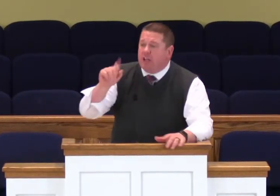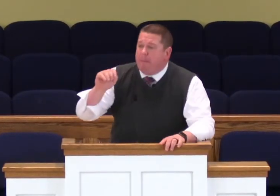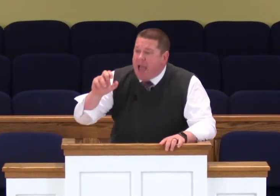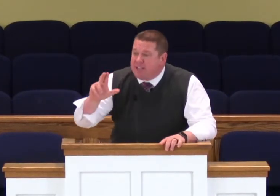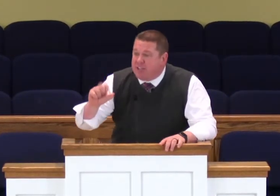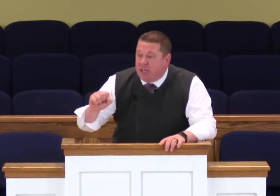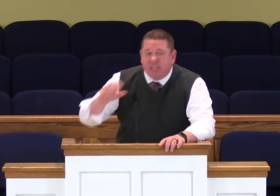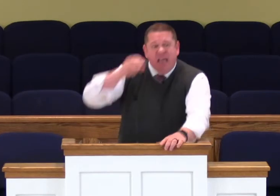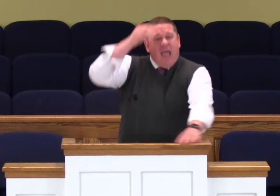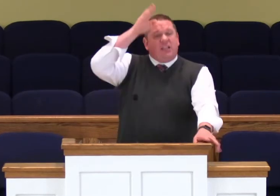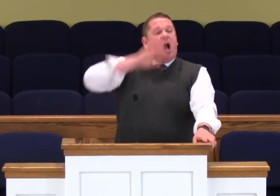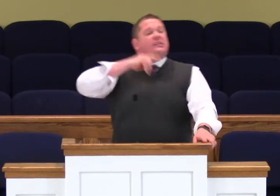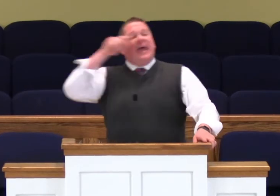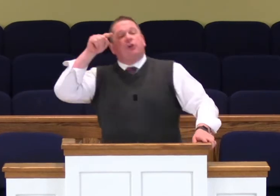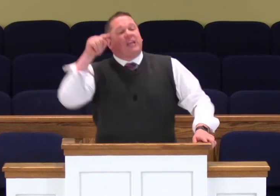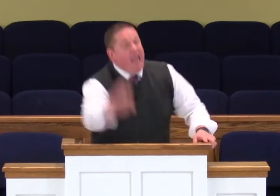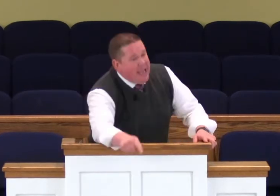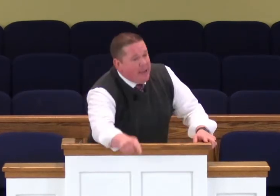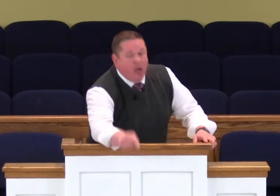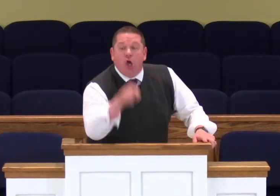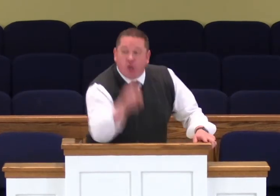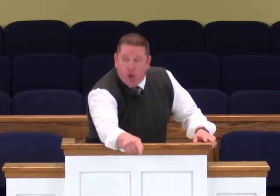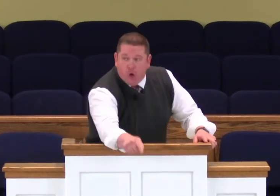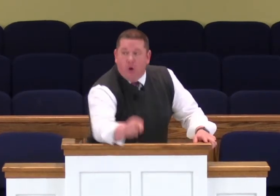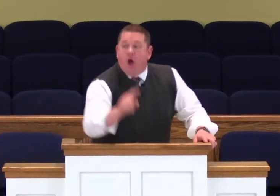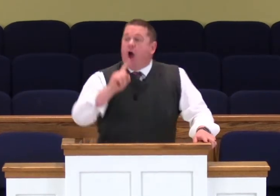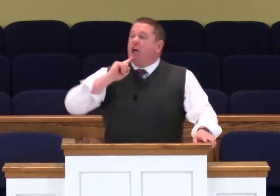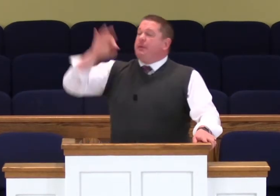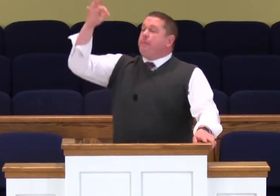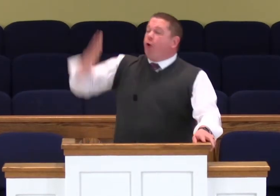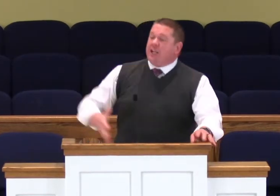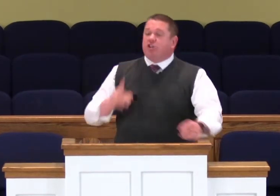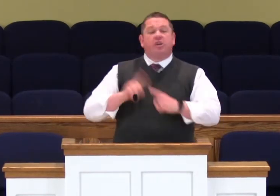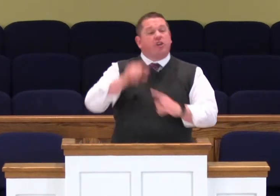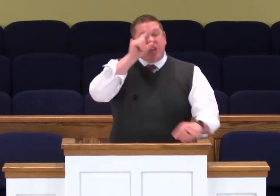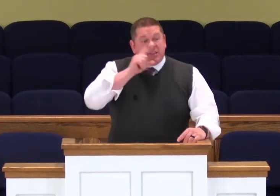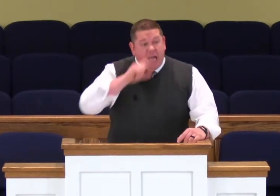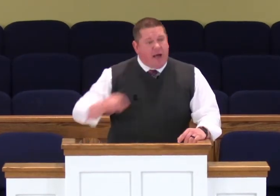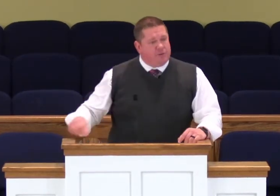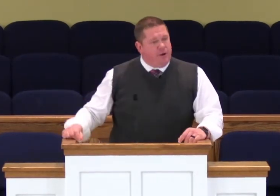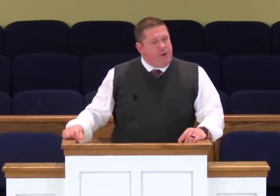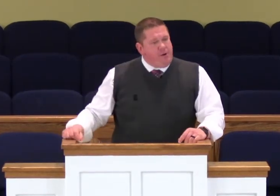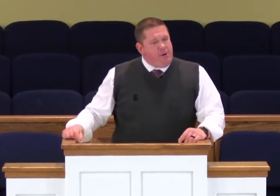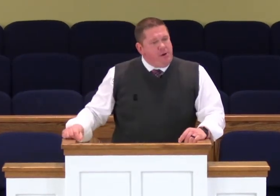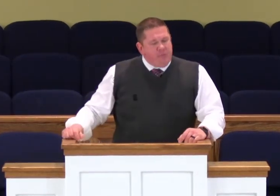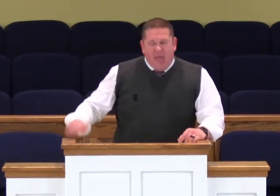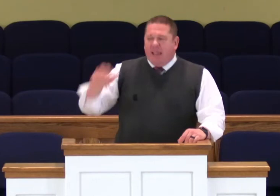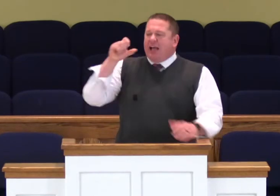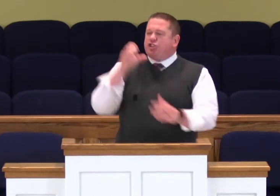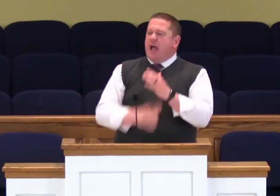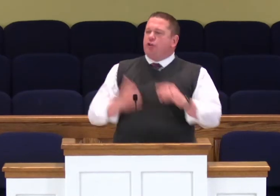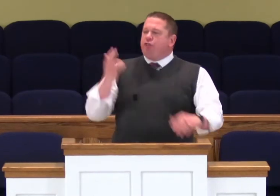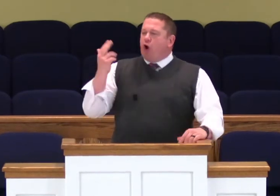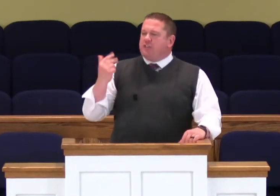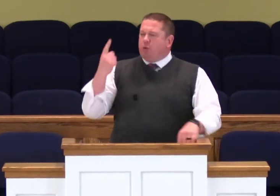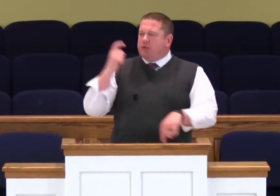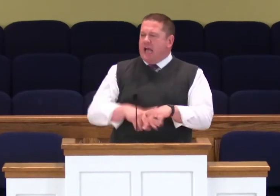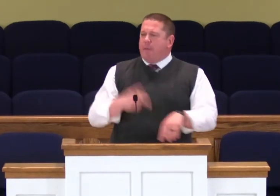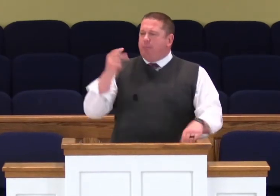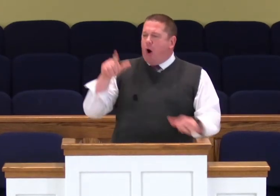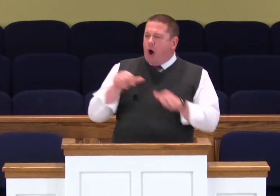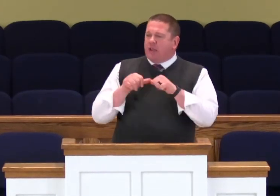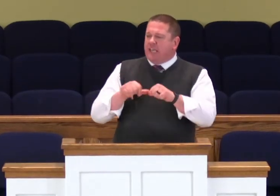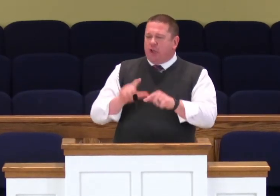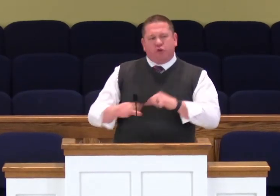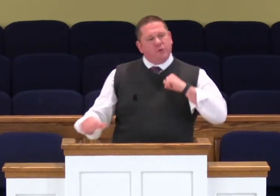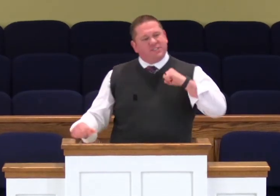road to Damascus, and God tells him, you are going to be a preacher to the Gentiles. And in Acts chapter 13, one time,